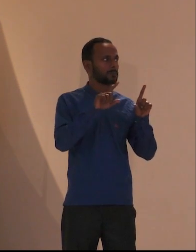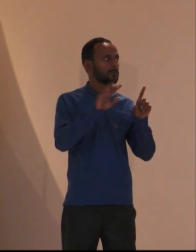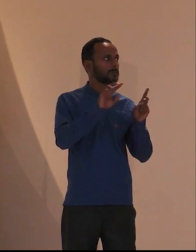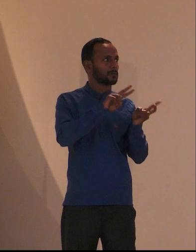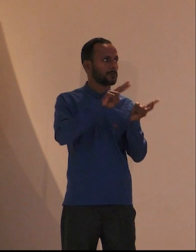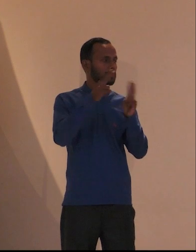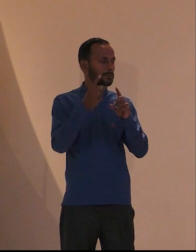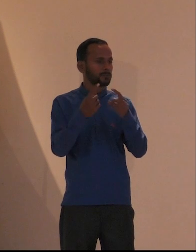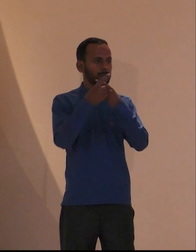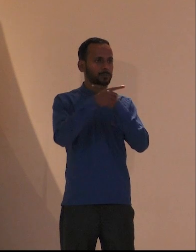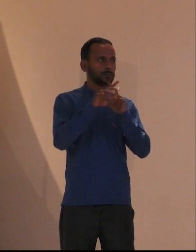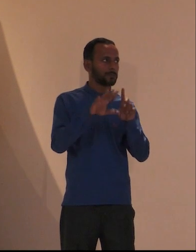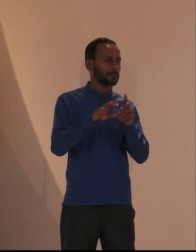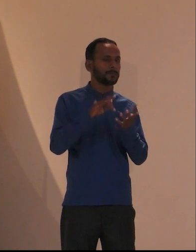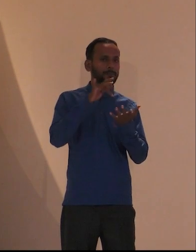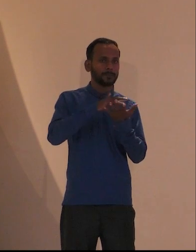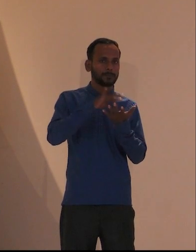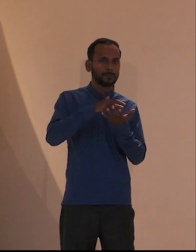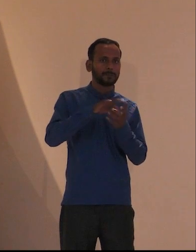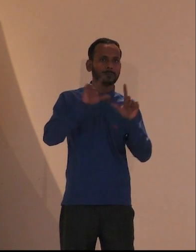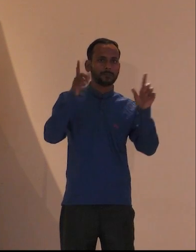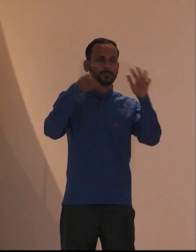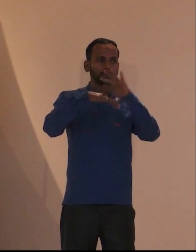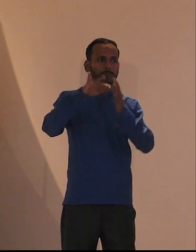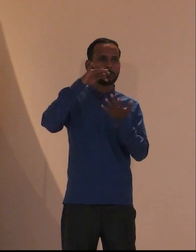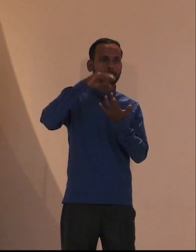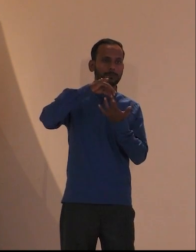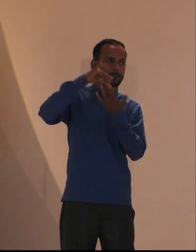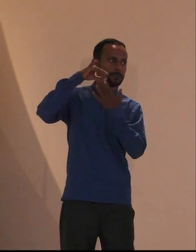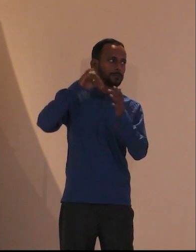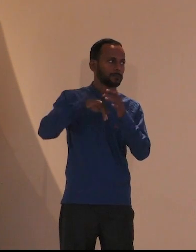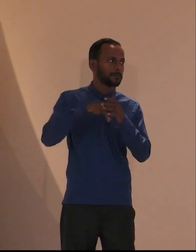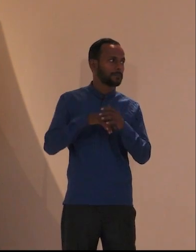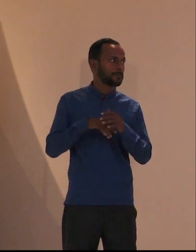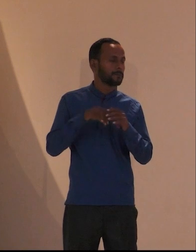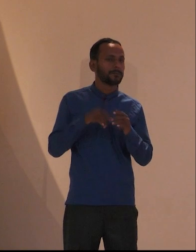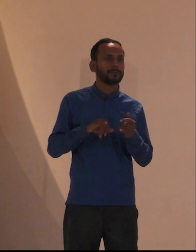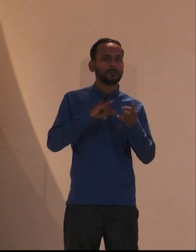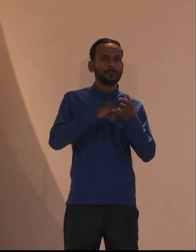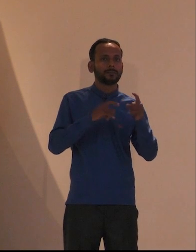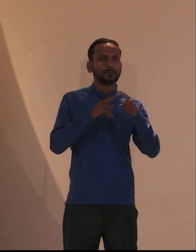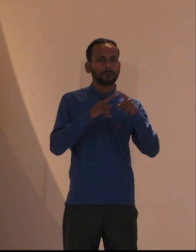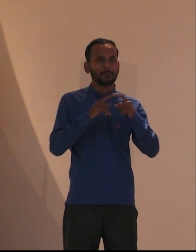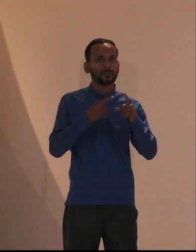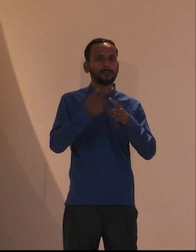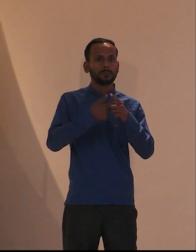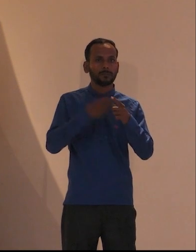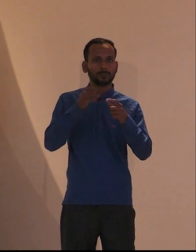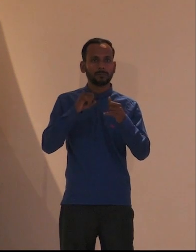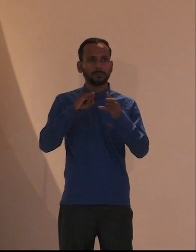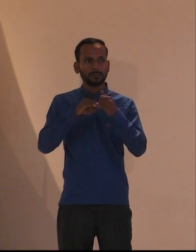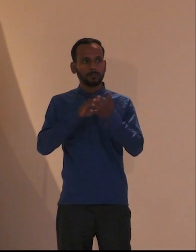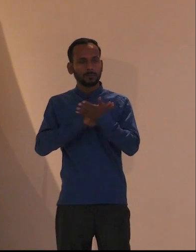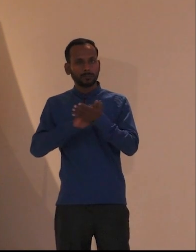and in the center you'll see the images of Saint Joseph and the Virgin Mary. Saint Joseph, his face and his hands are in